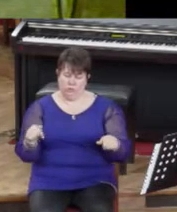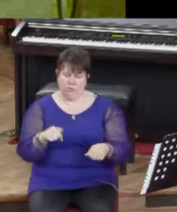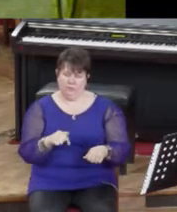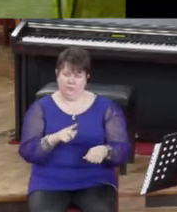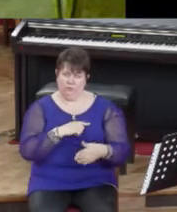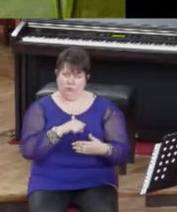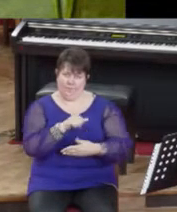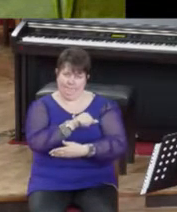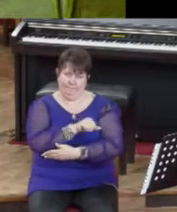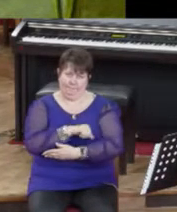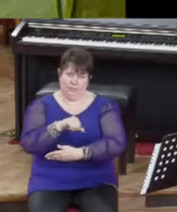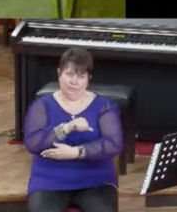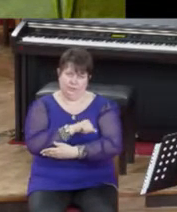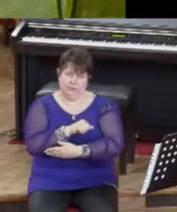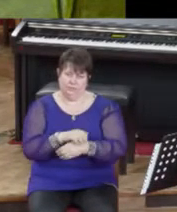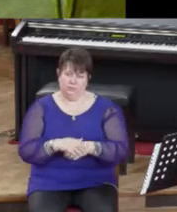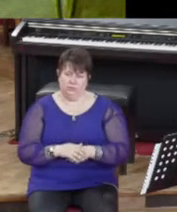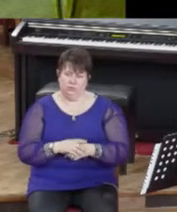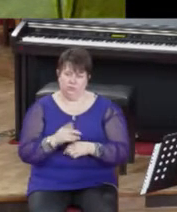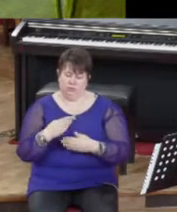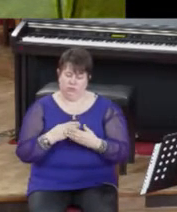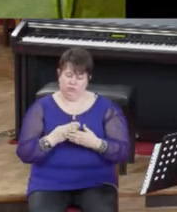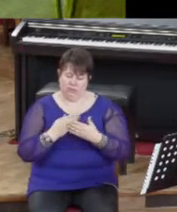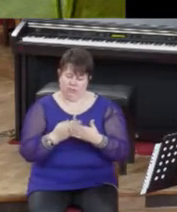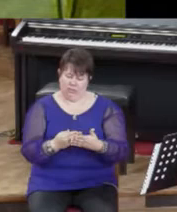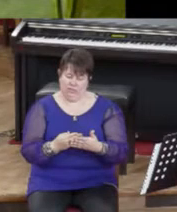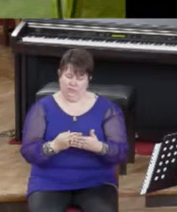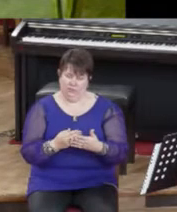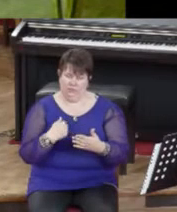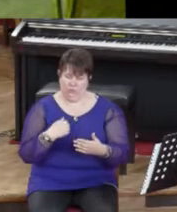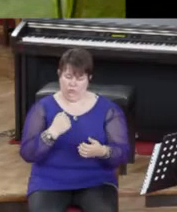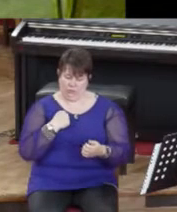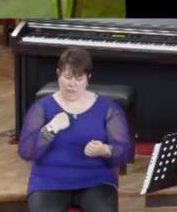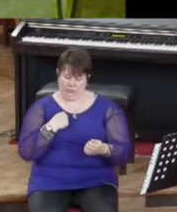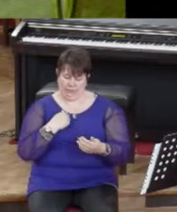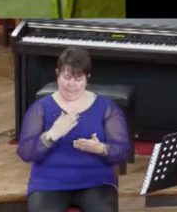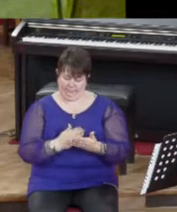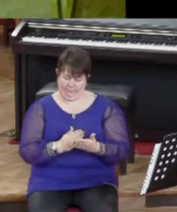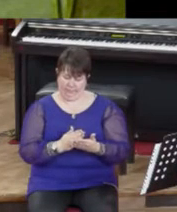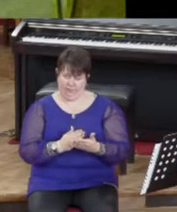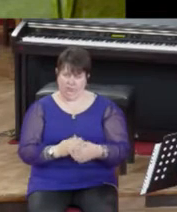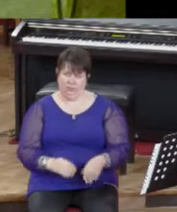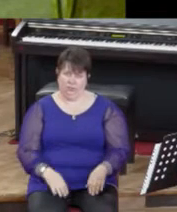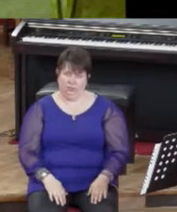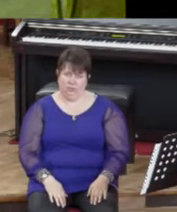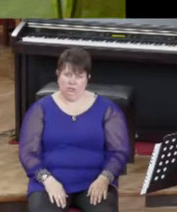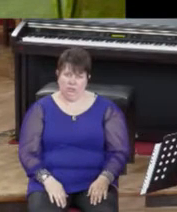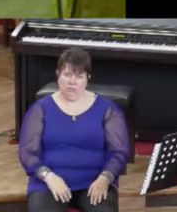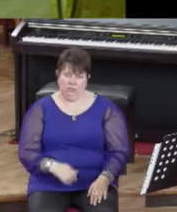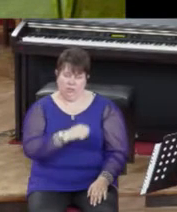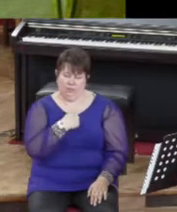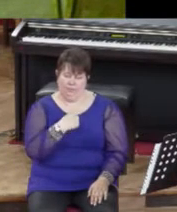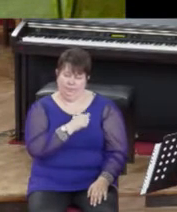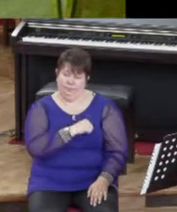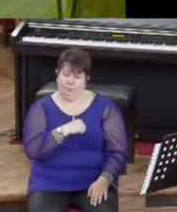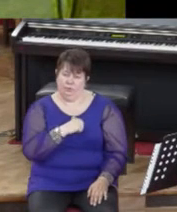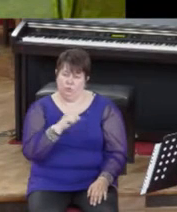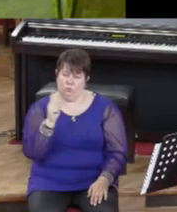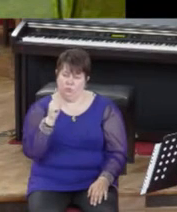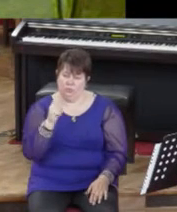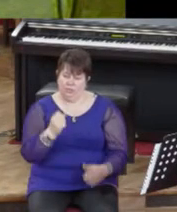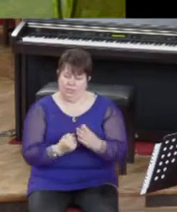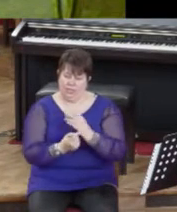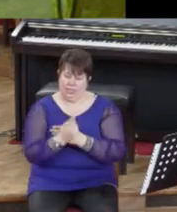your children for baptism, you give expression to your own faith today, promising that what is done here, it's